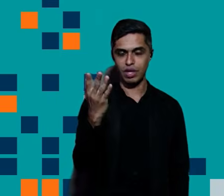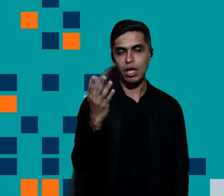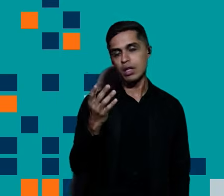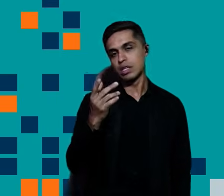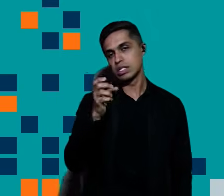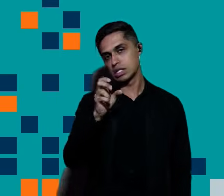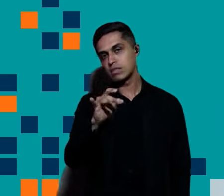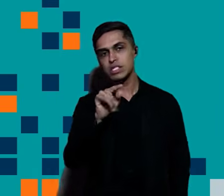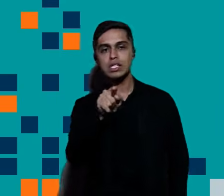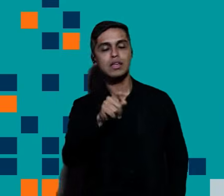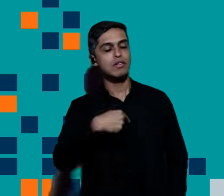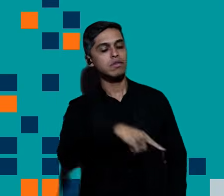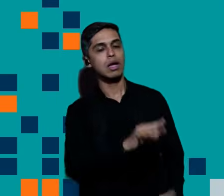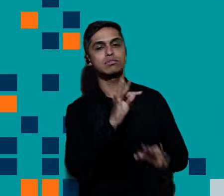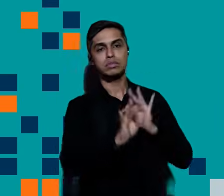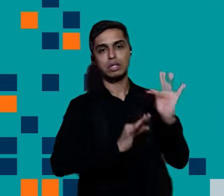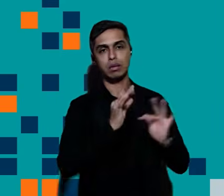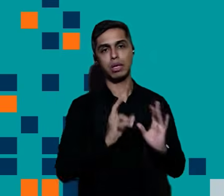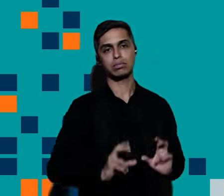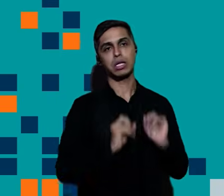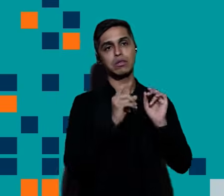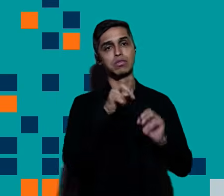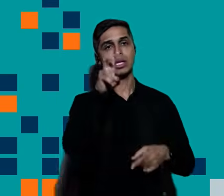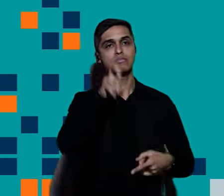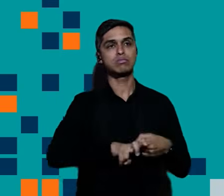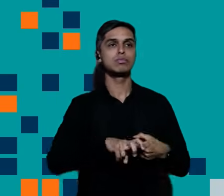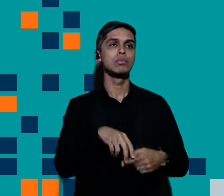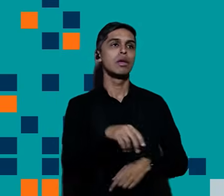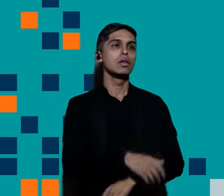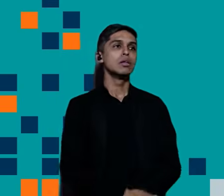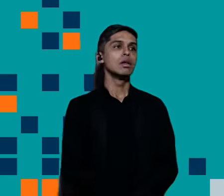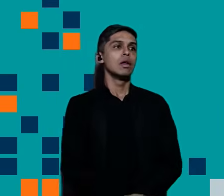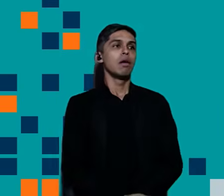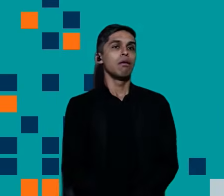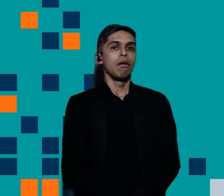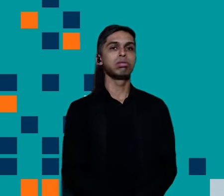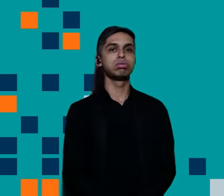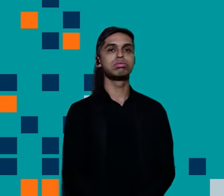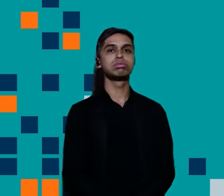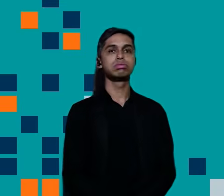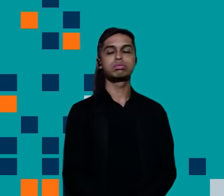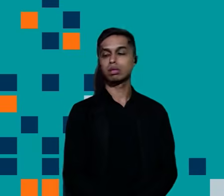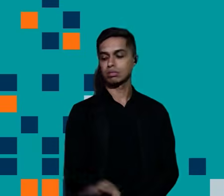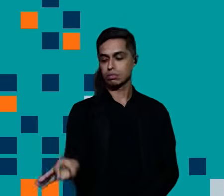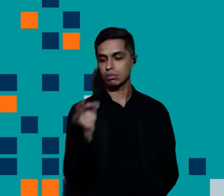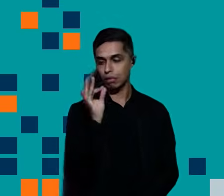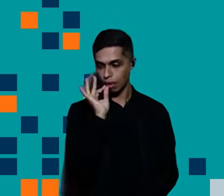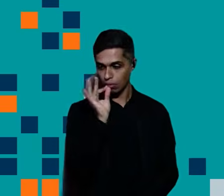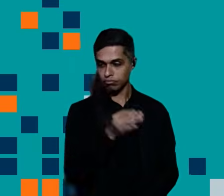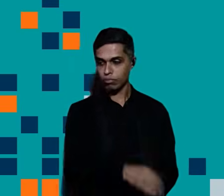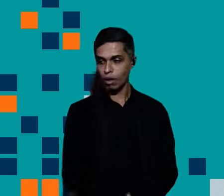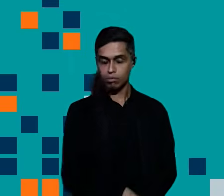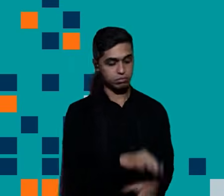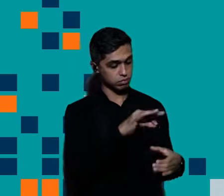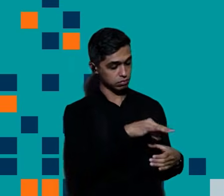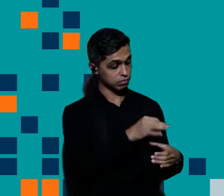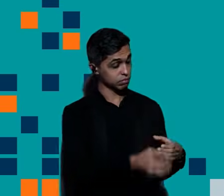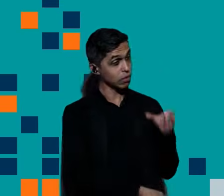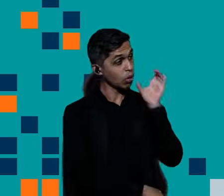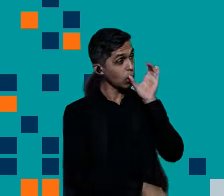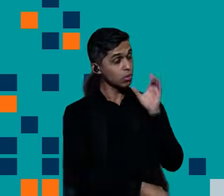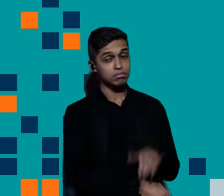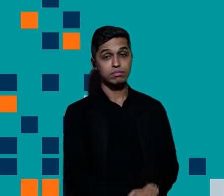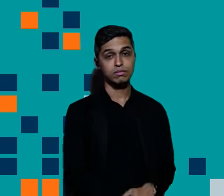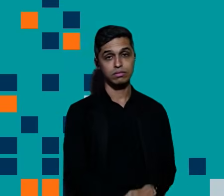can just sit quietly and have a little cup of tea or coffee or a drink. These areas